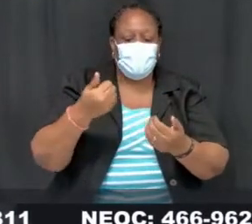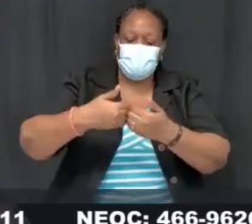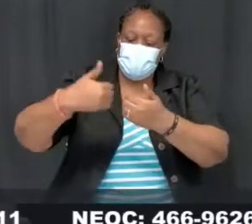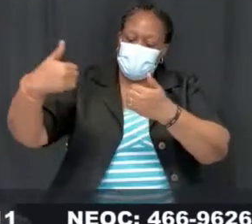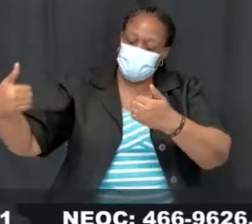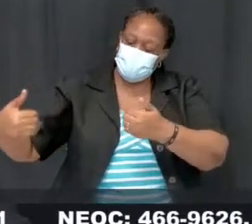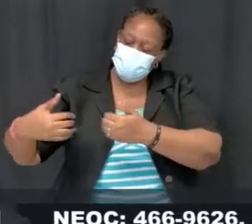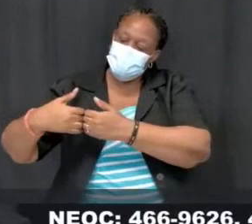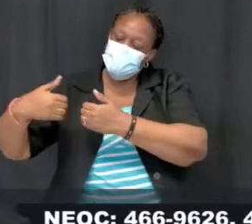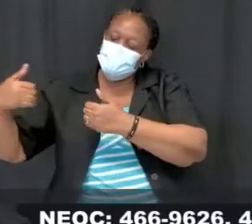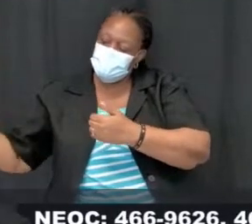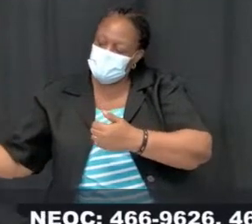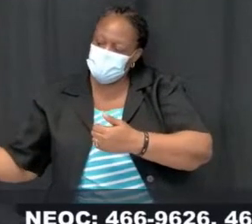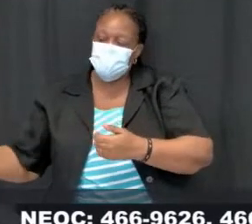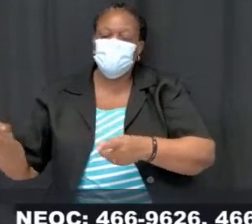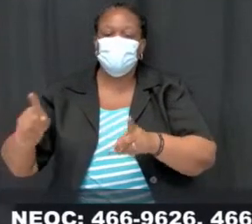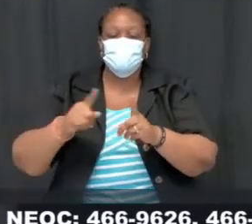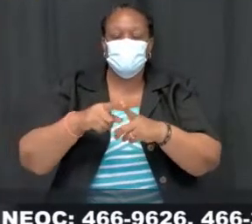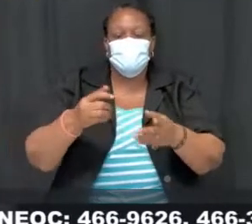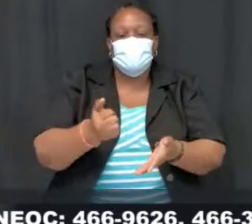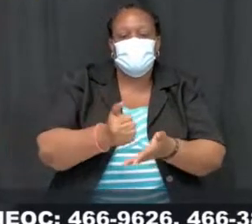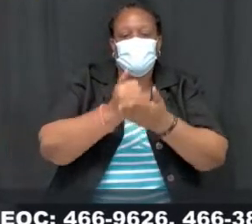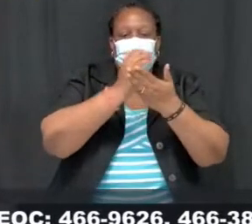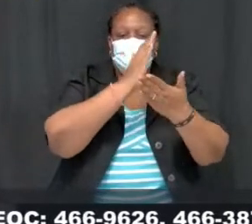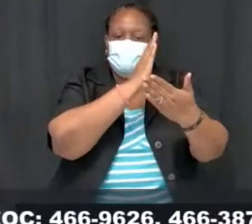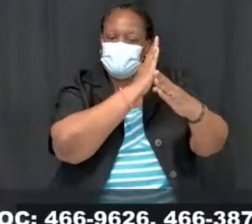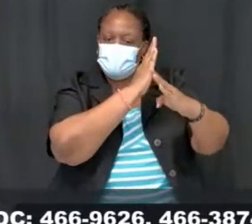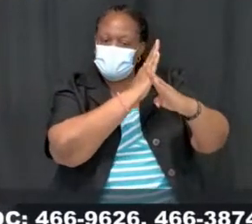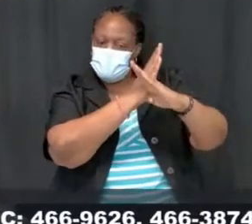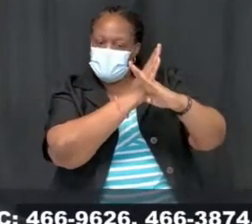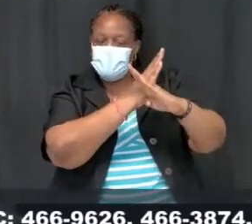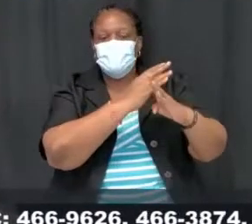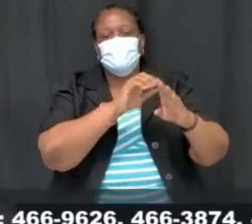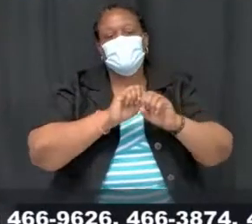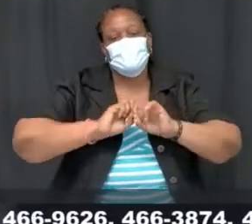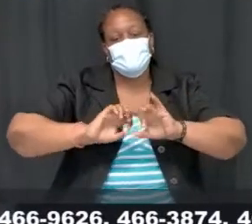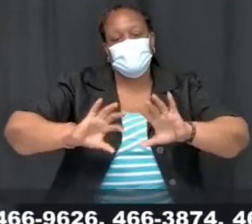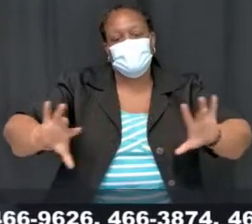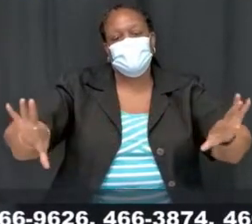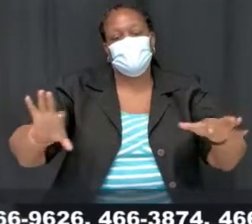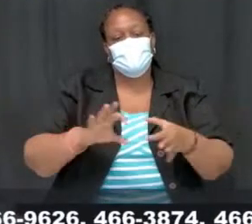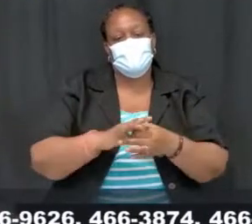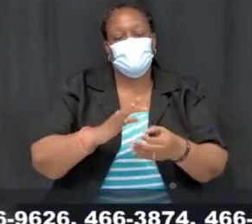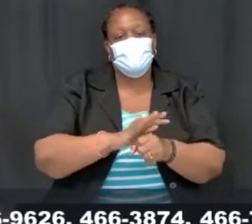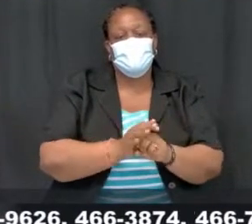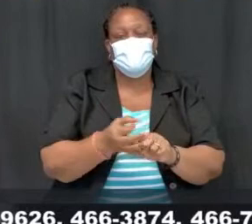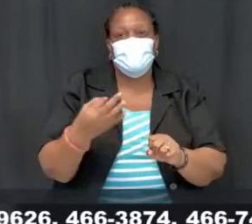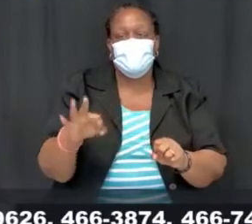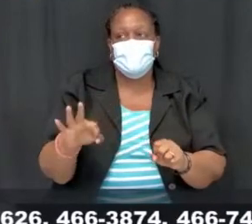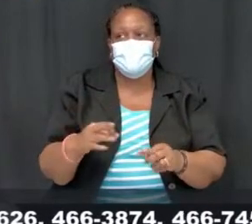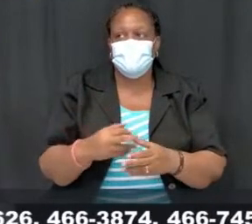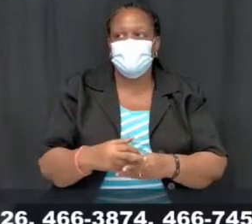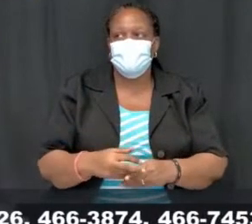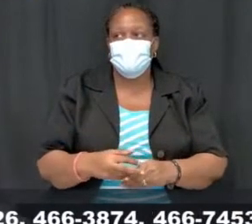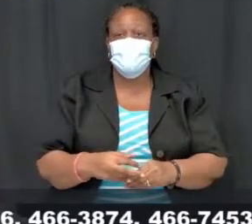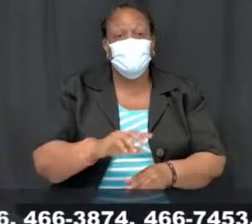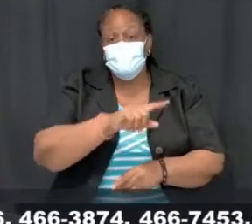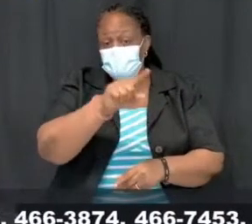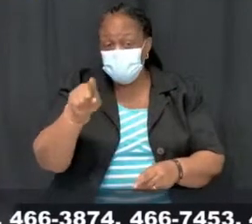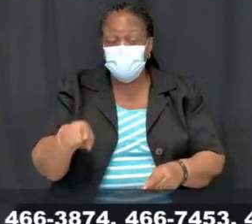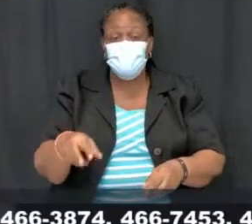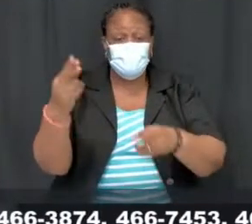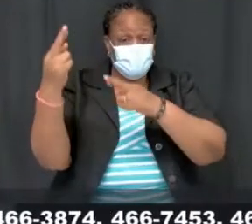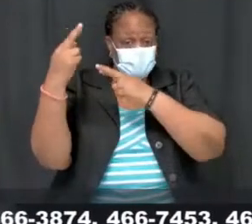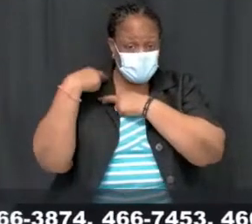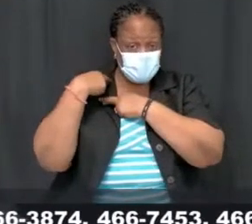you can be vaccinated and you're not, you have a moral responsibility to do that, because now that we know too that